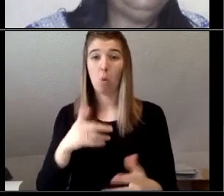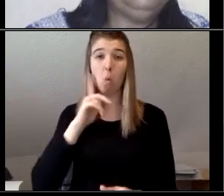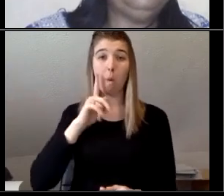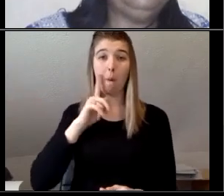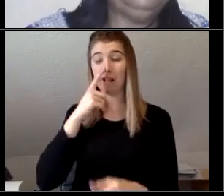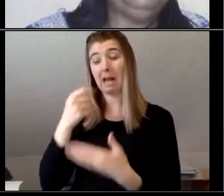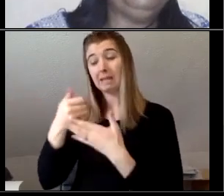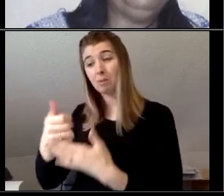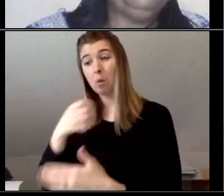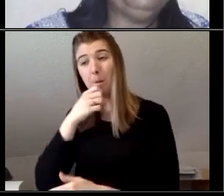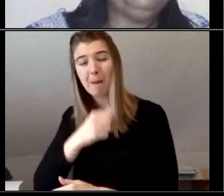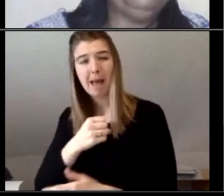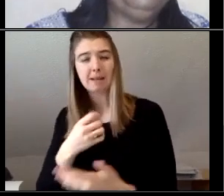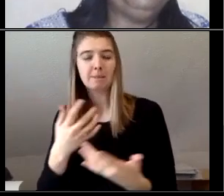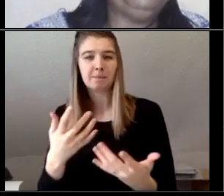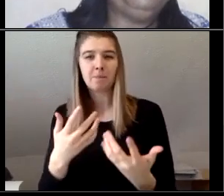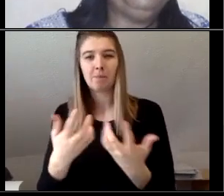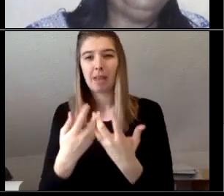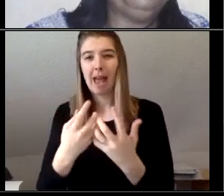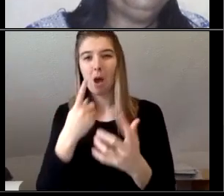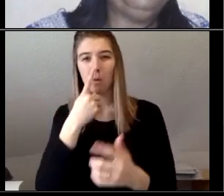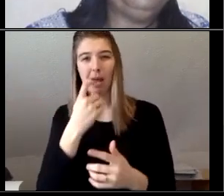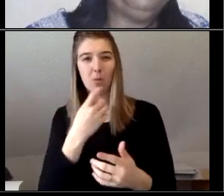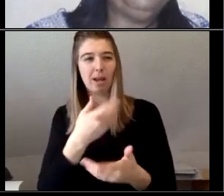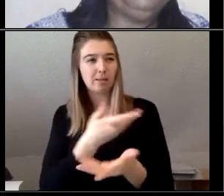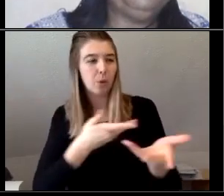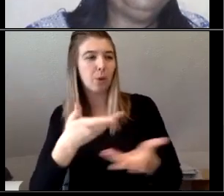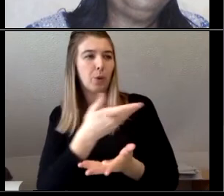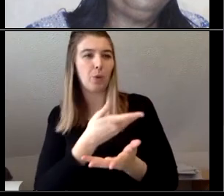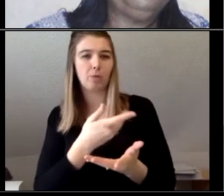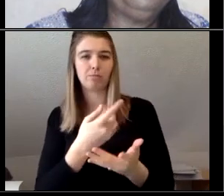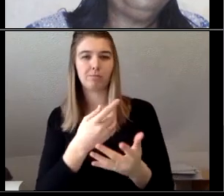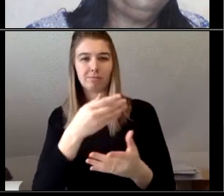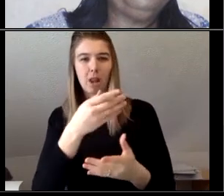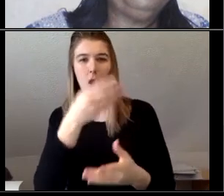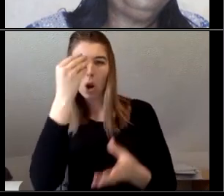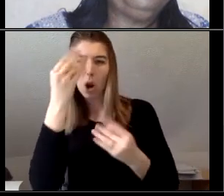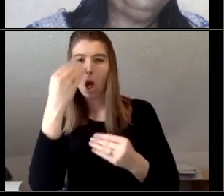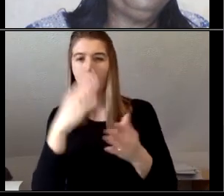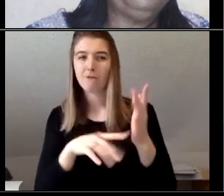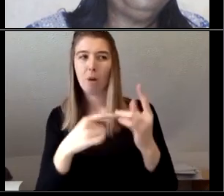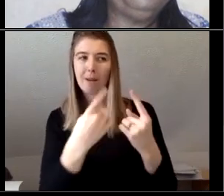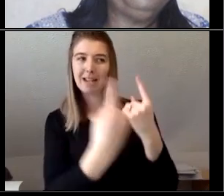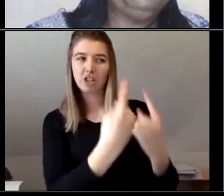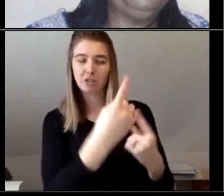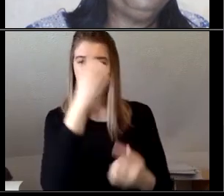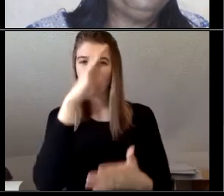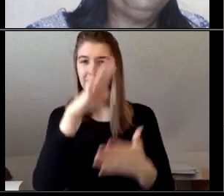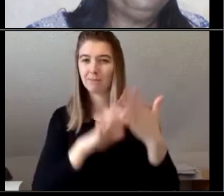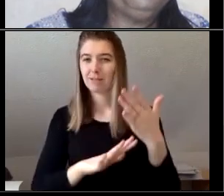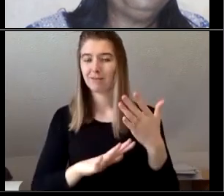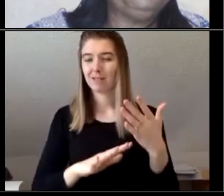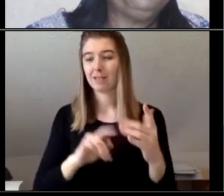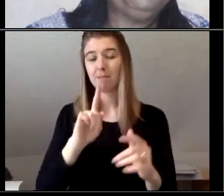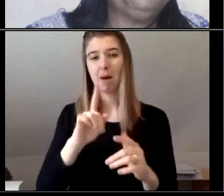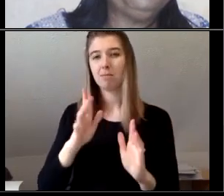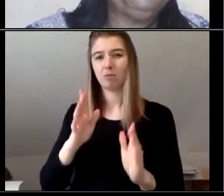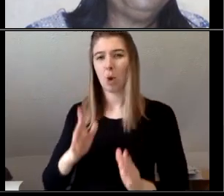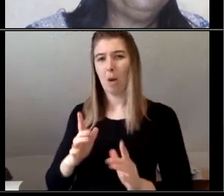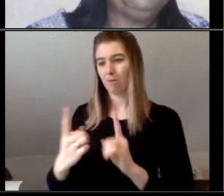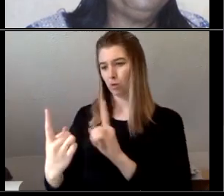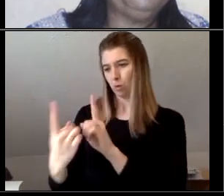sort of gain from one another's experience without being siloed into it's important that you mentor the same sort of person as